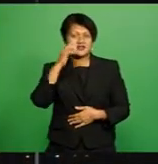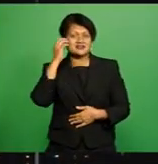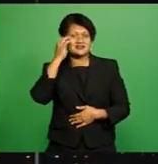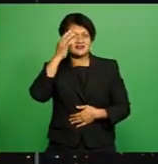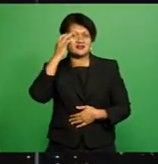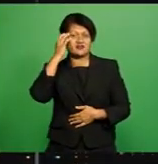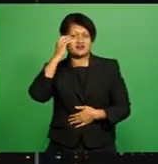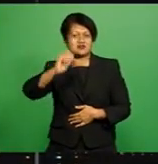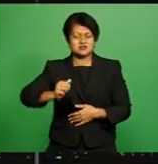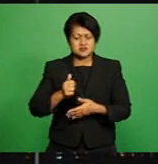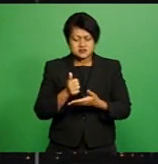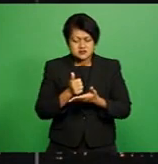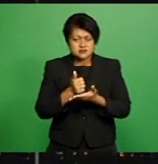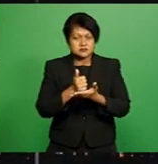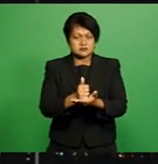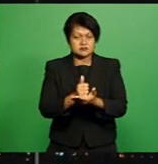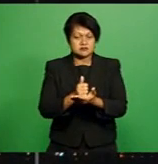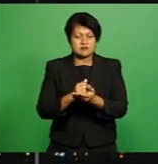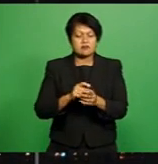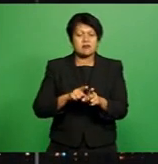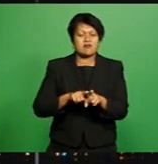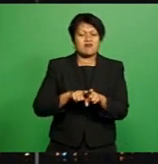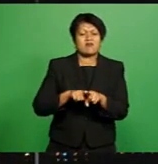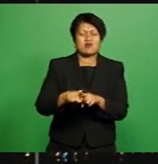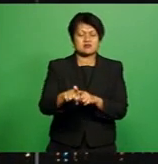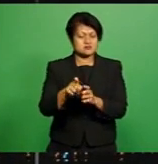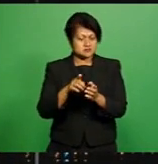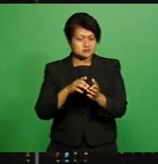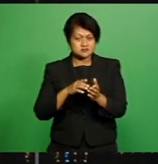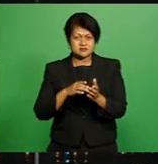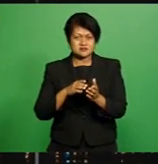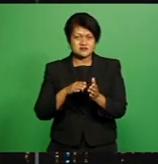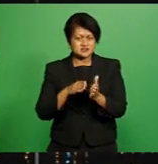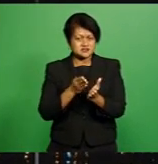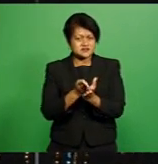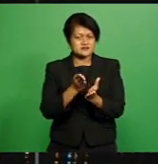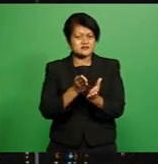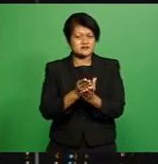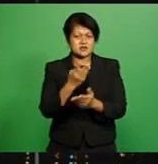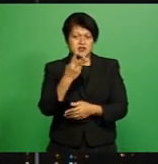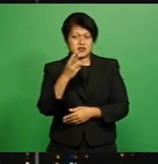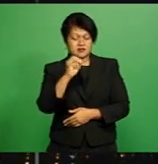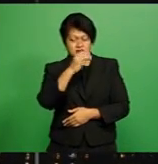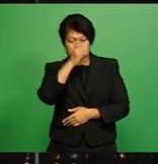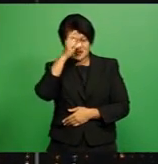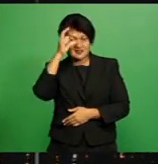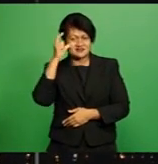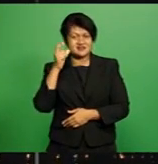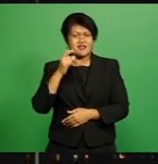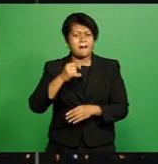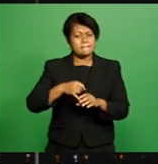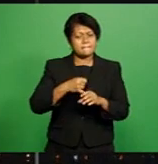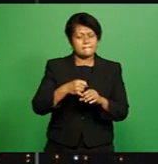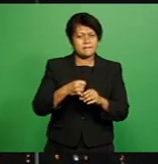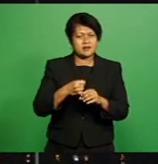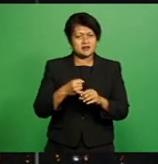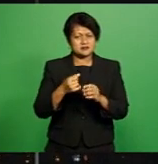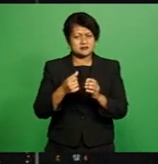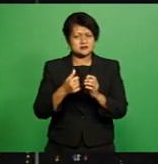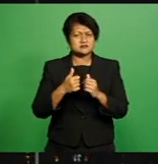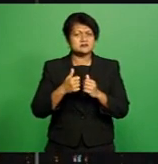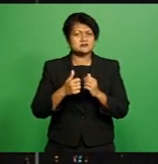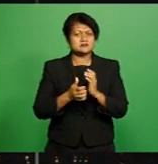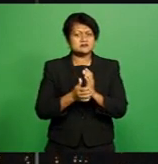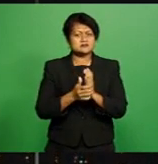Psychological support was amongst the most critical service that over 30 nurses and medical practitioners in the Mbua